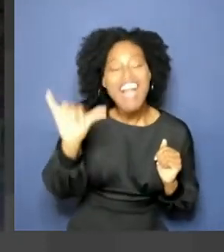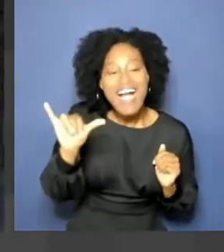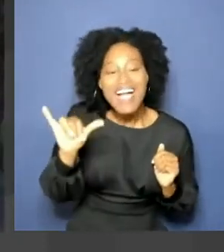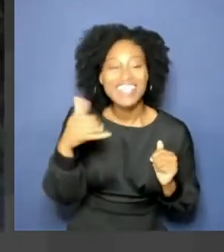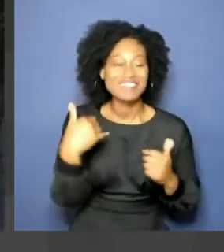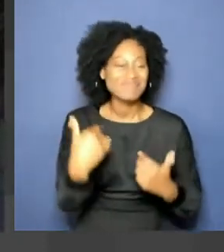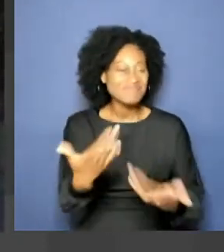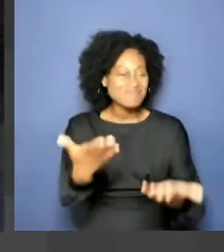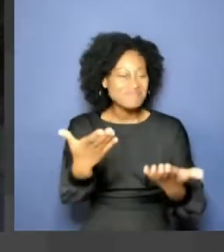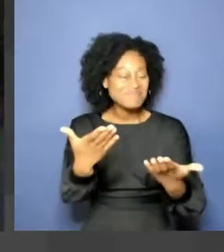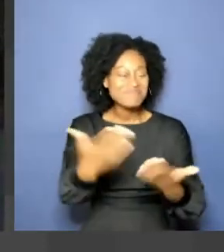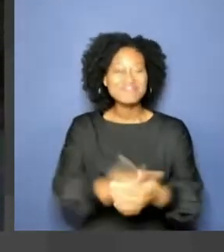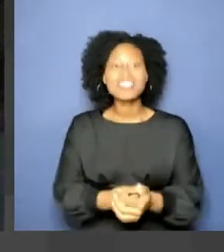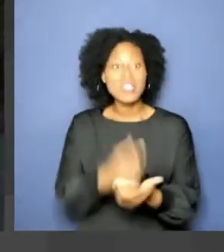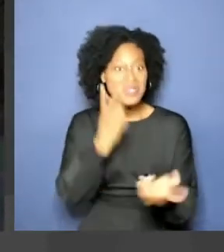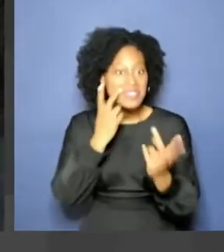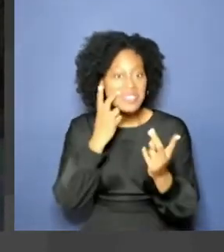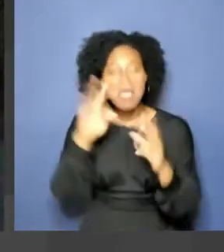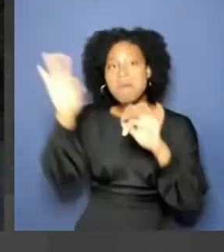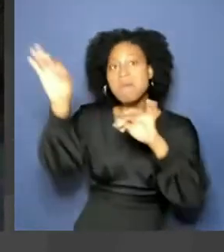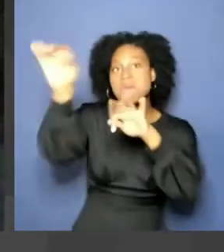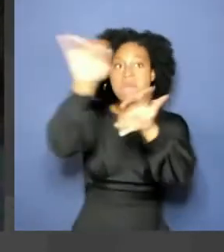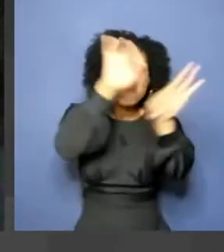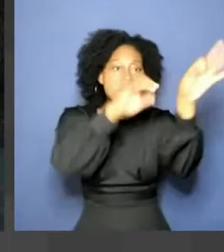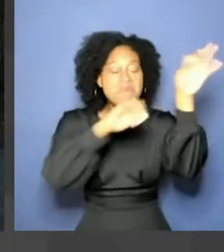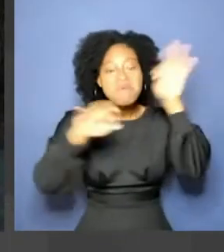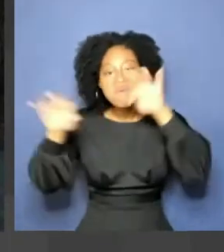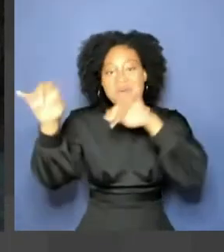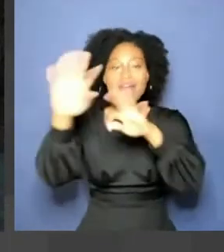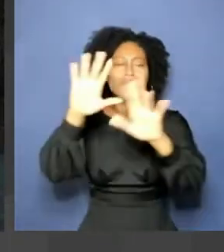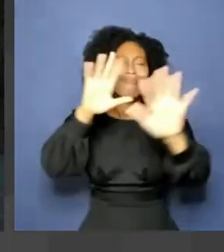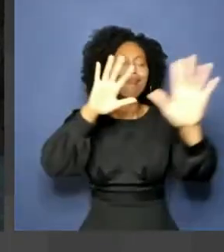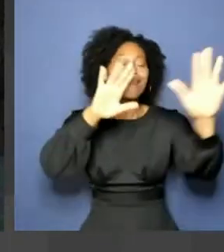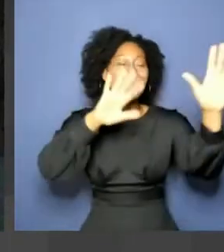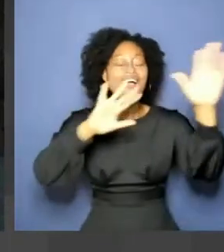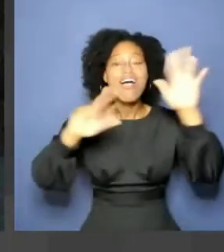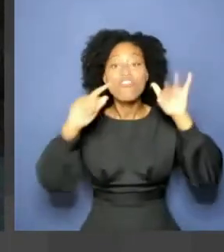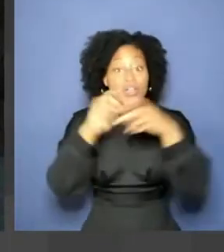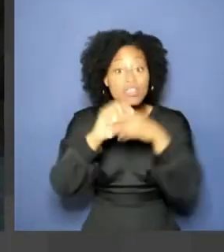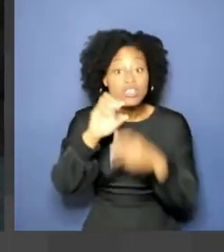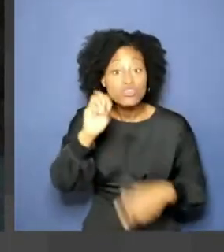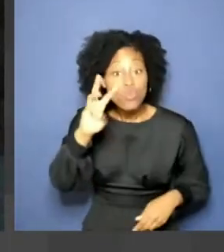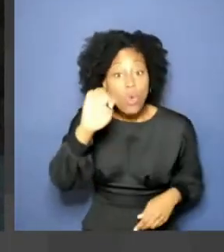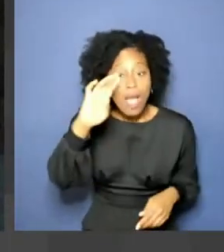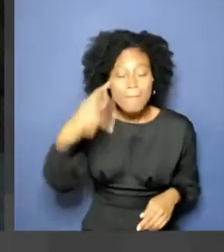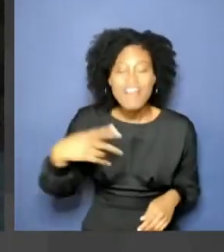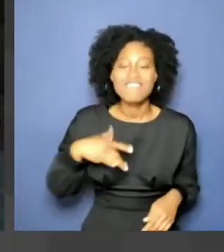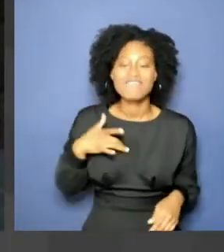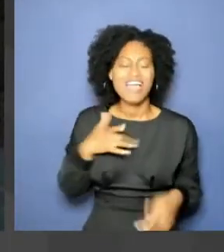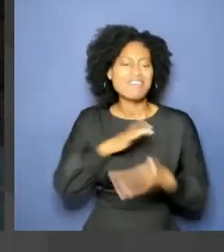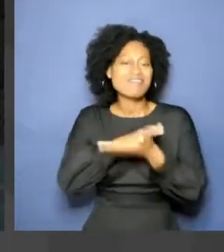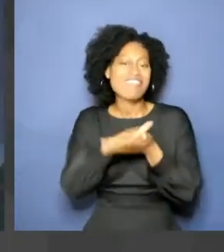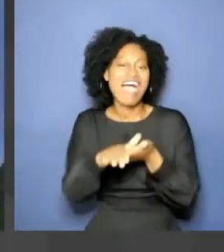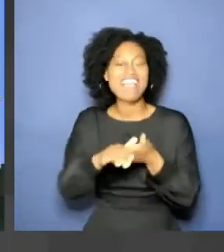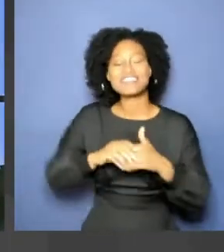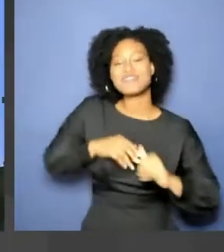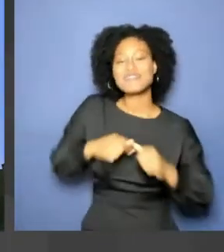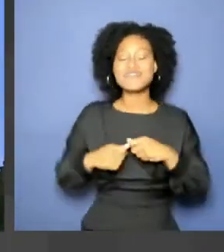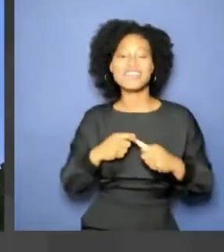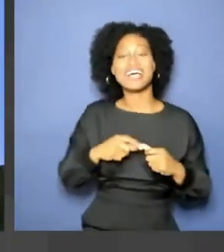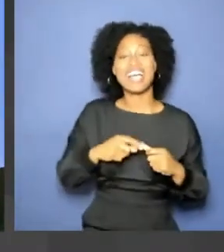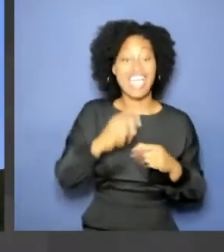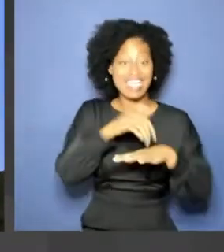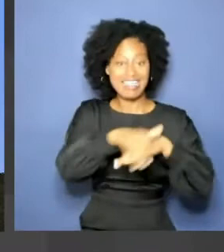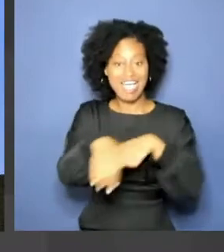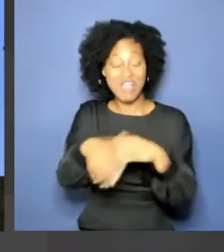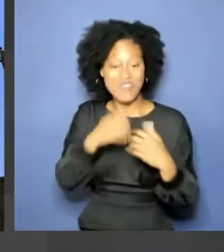see them roaming around, adding a lot of ambience to the swamp, making it feel just nice and cozy at night. But really, my favorite